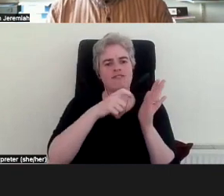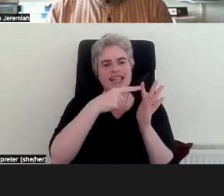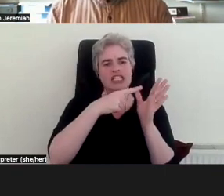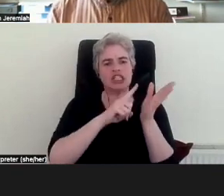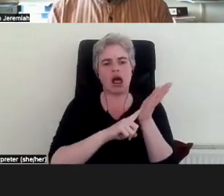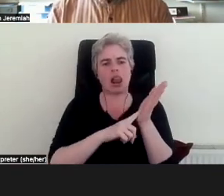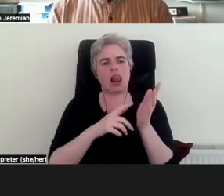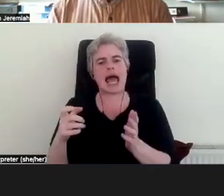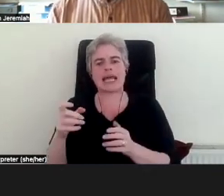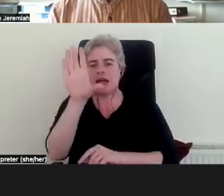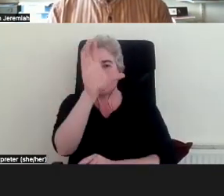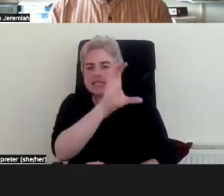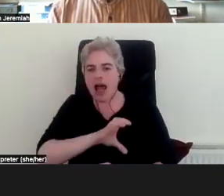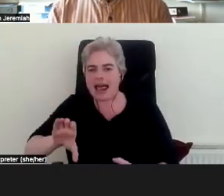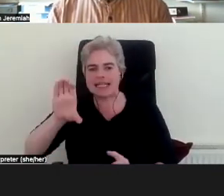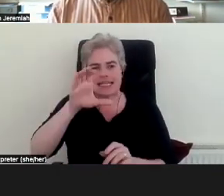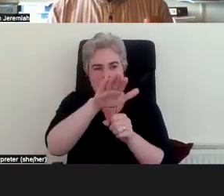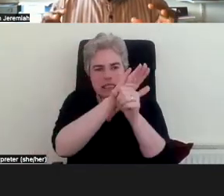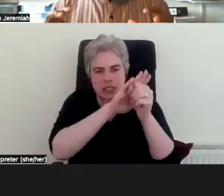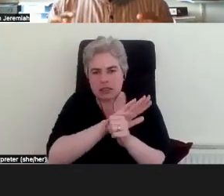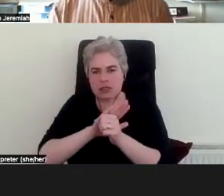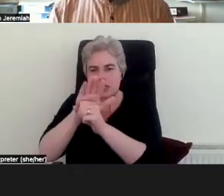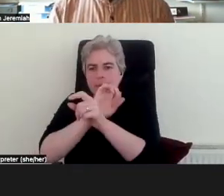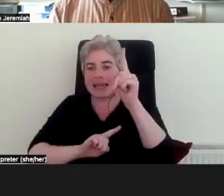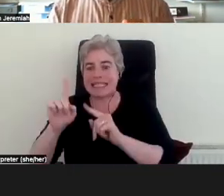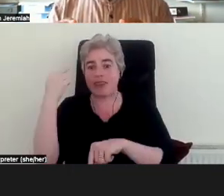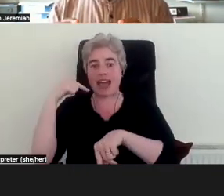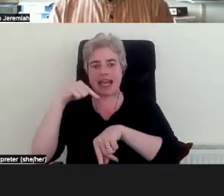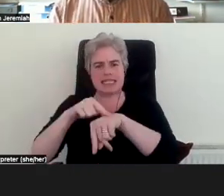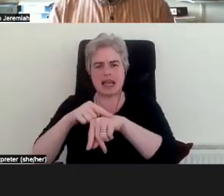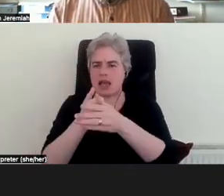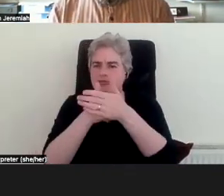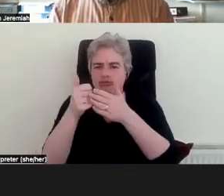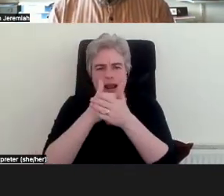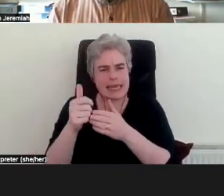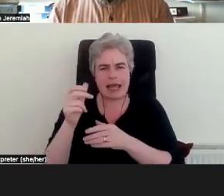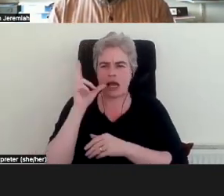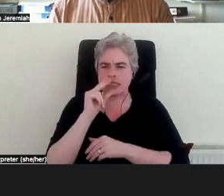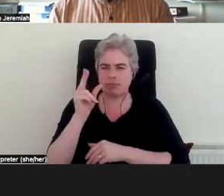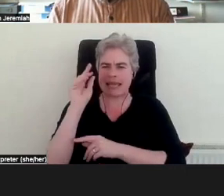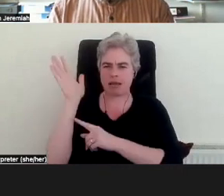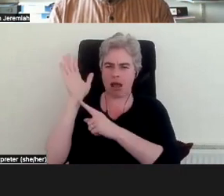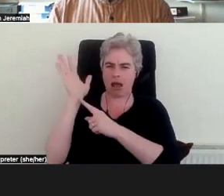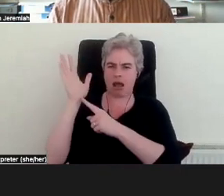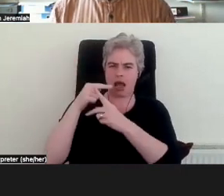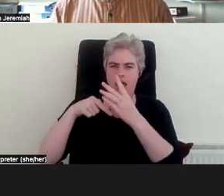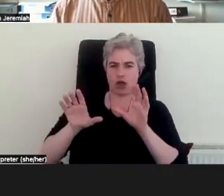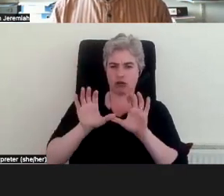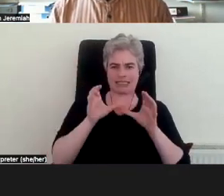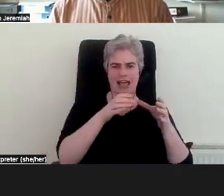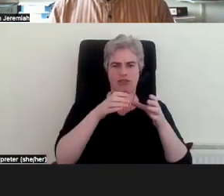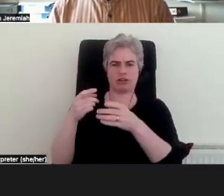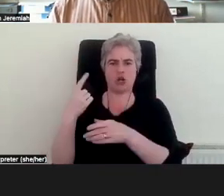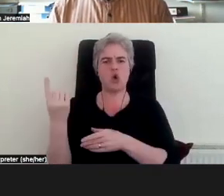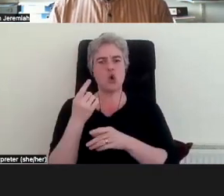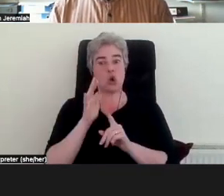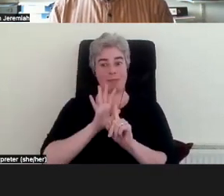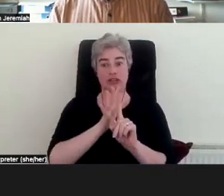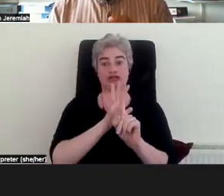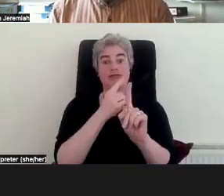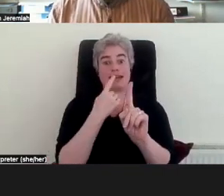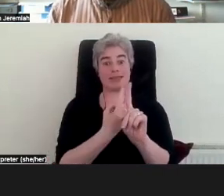in England at that point in time, the regular speakers in those gatherings were missionaries.